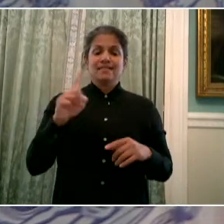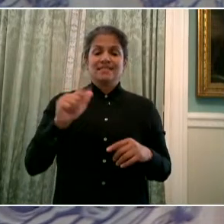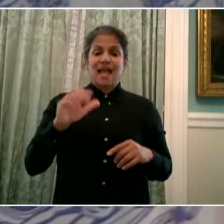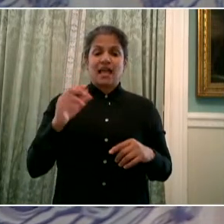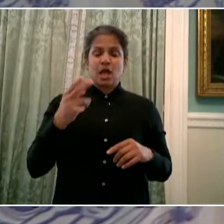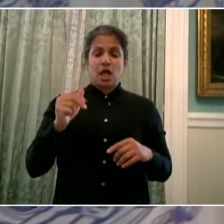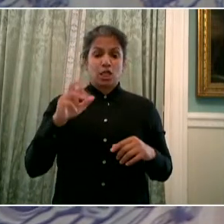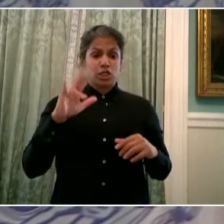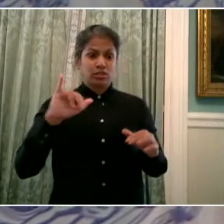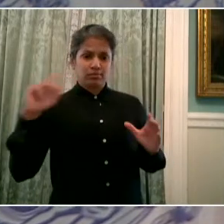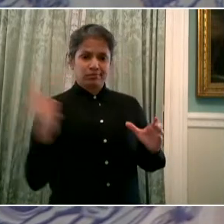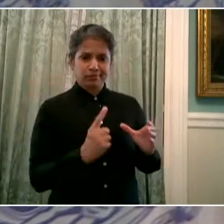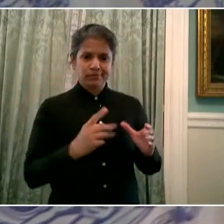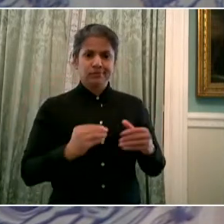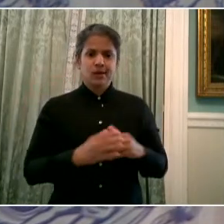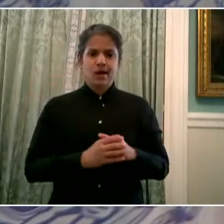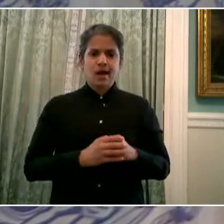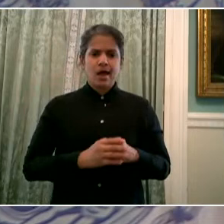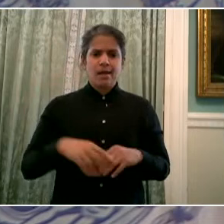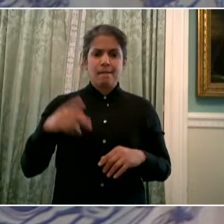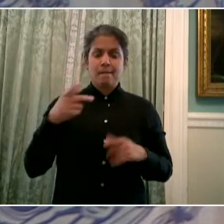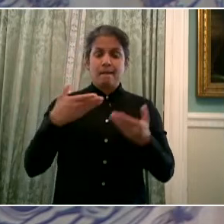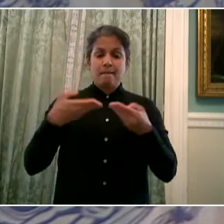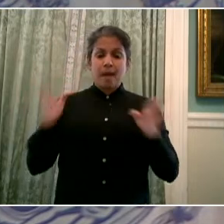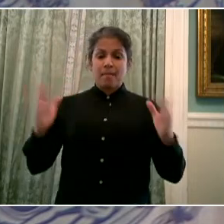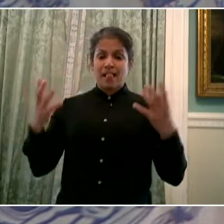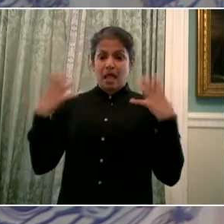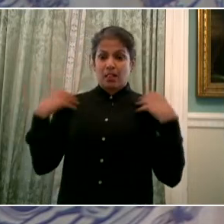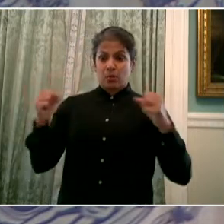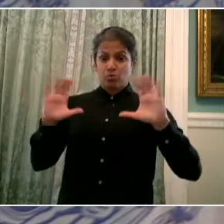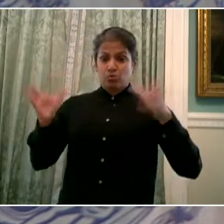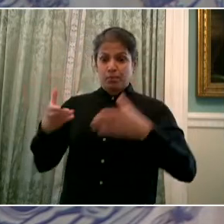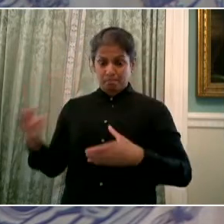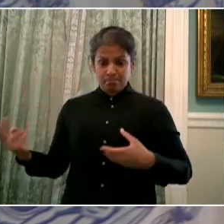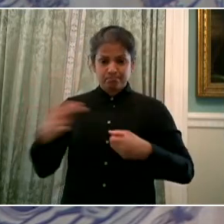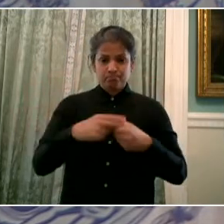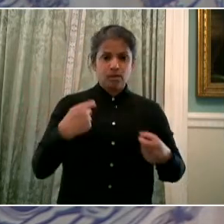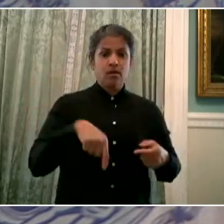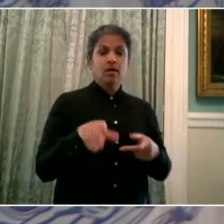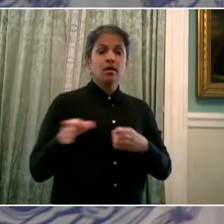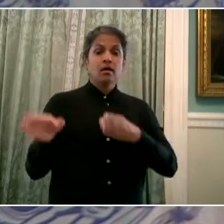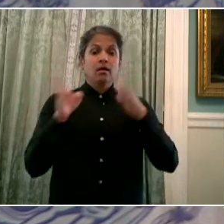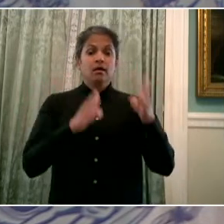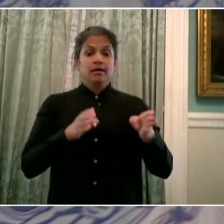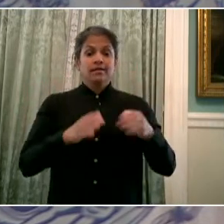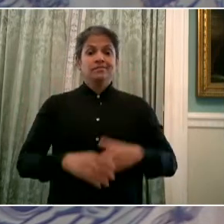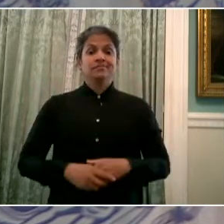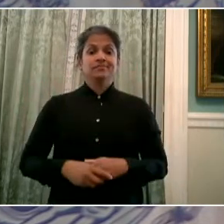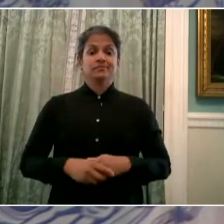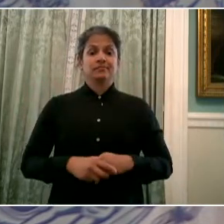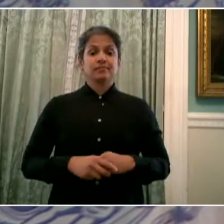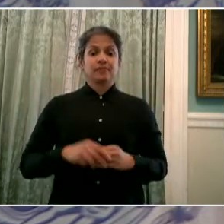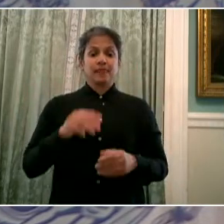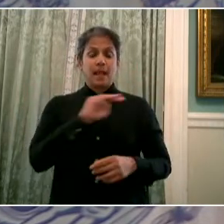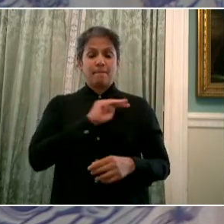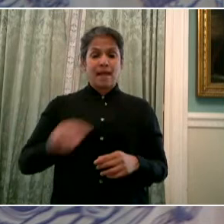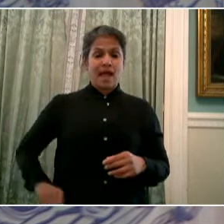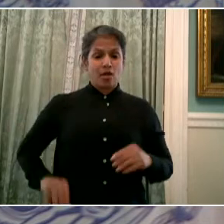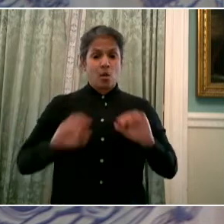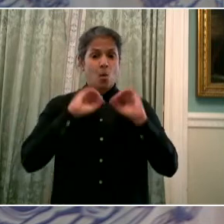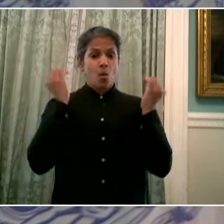Fasson, and also the Mayor's Office of Climate and Environmental Justice, Acting Executive Director, Victoria